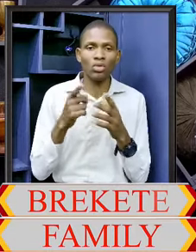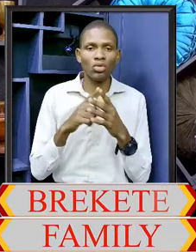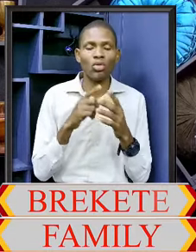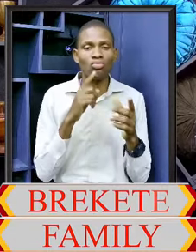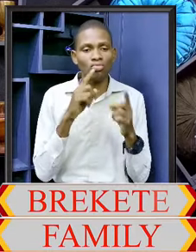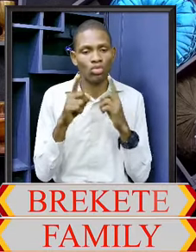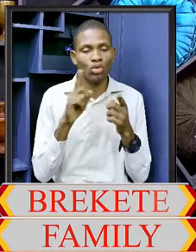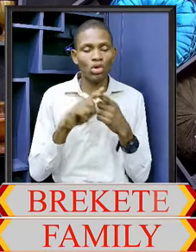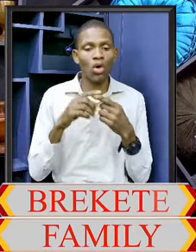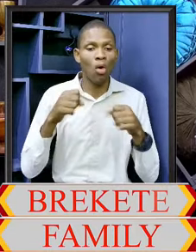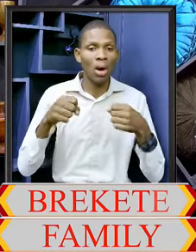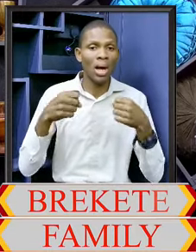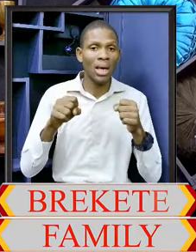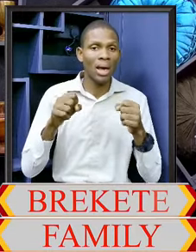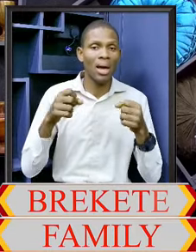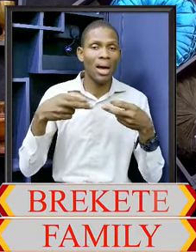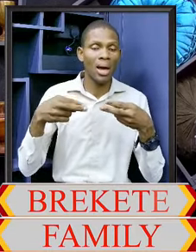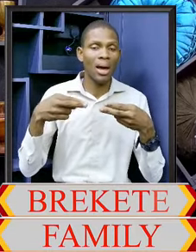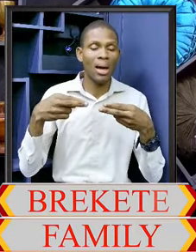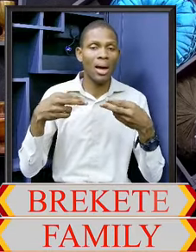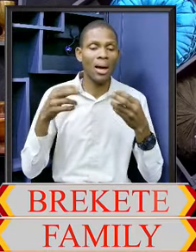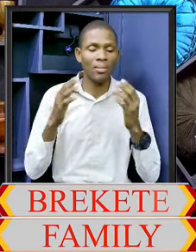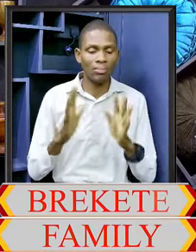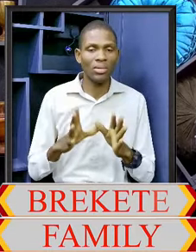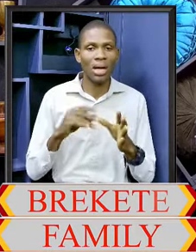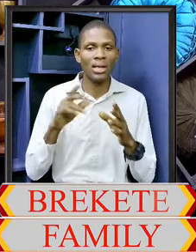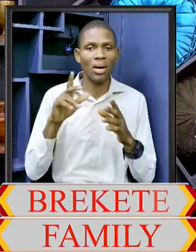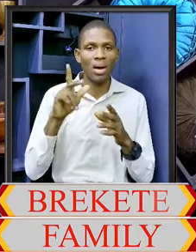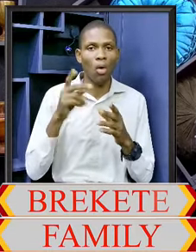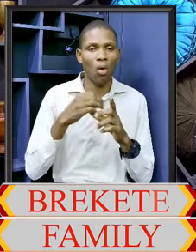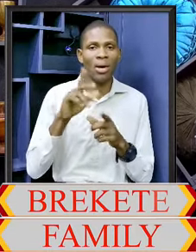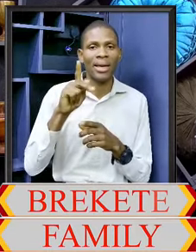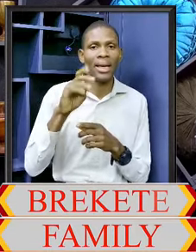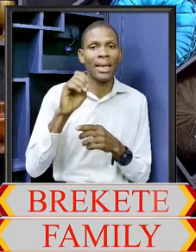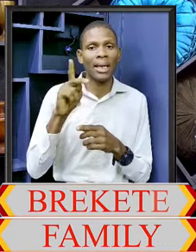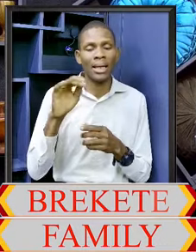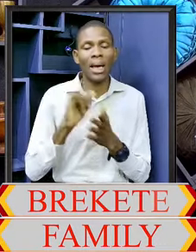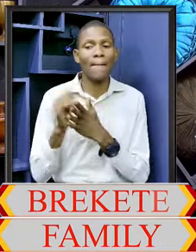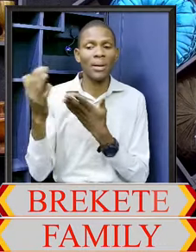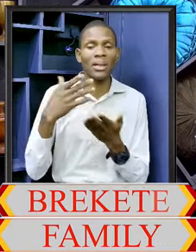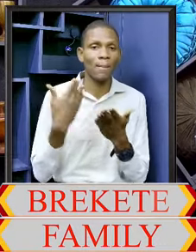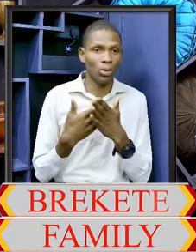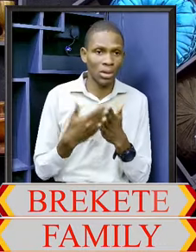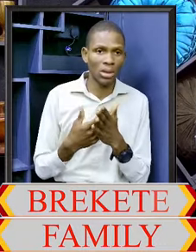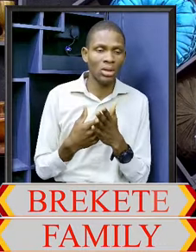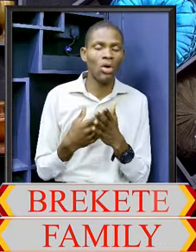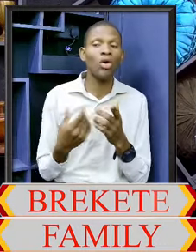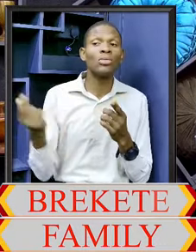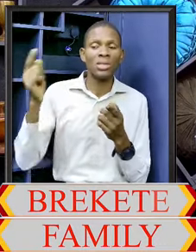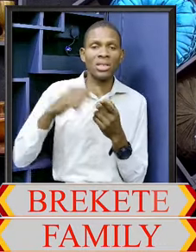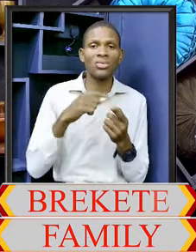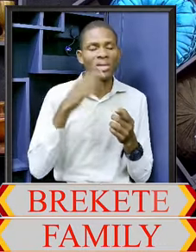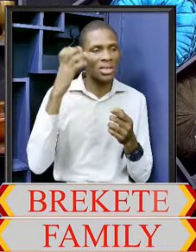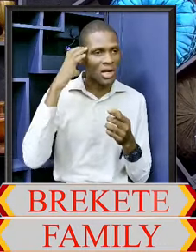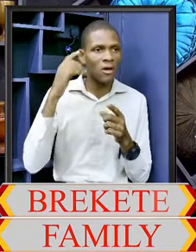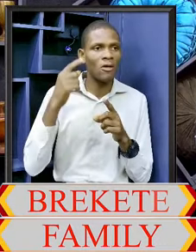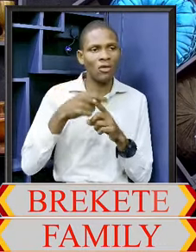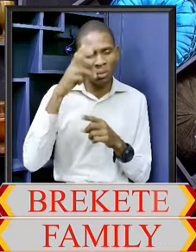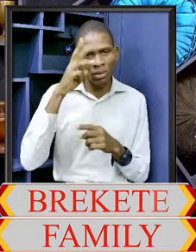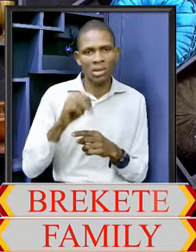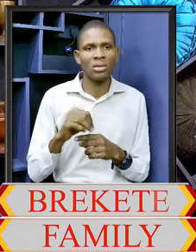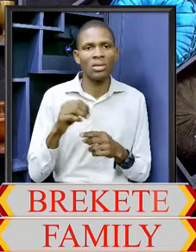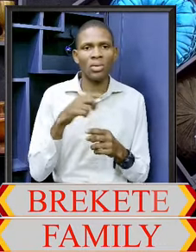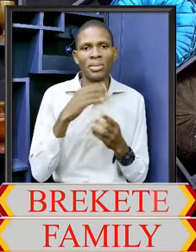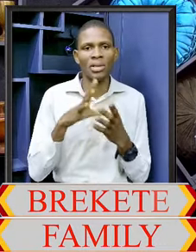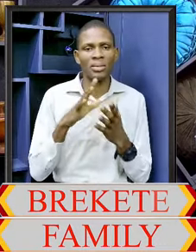the Okada riders and the Keke riders where they bring the money, where they pay the money, until we hear from them. We believe,